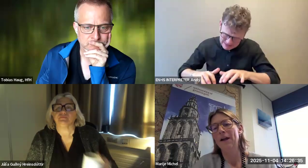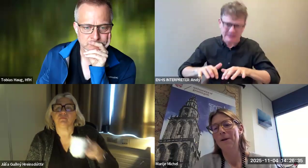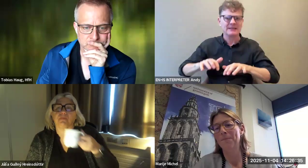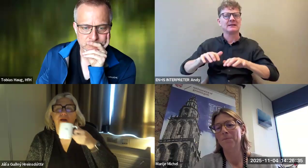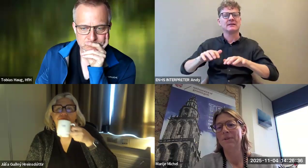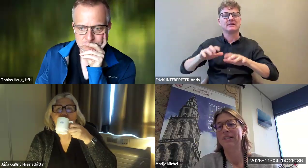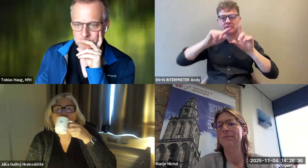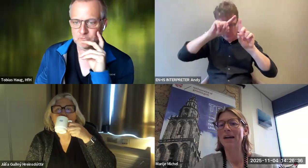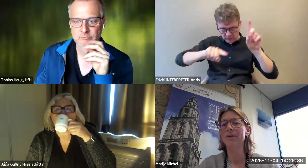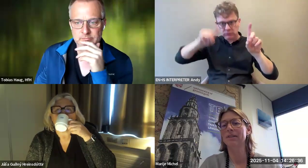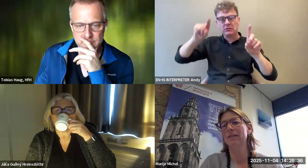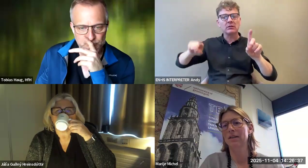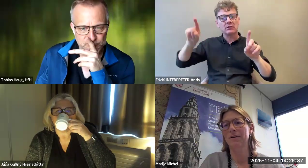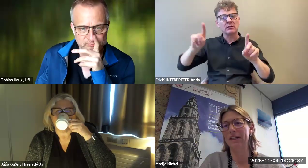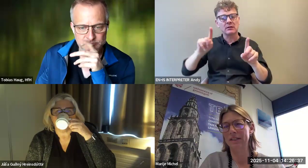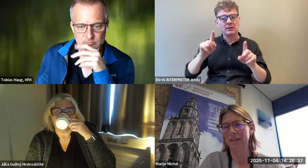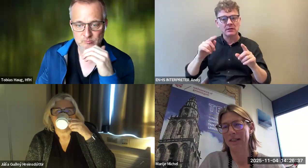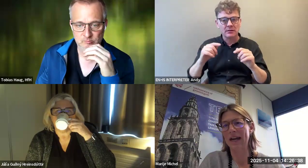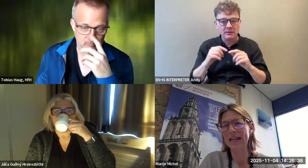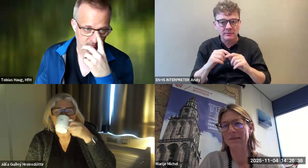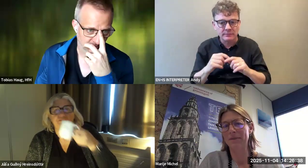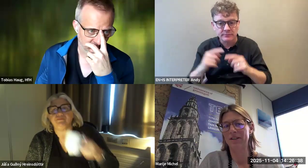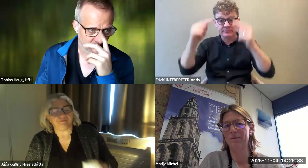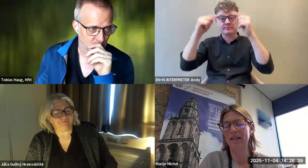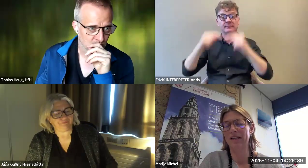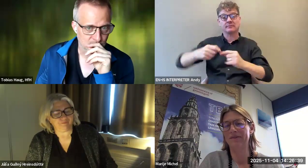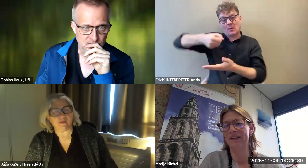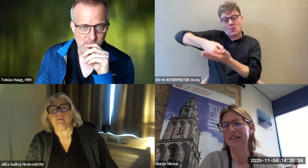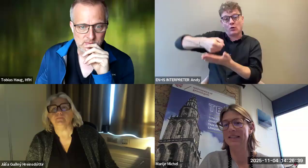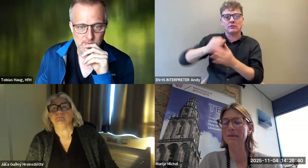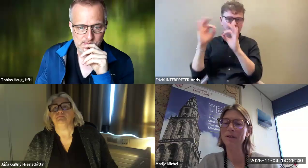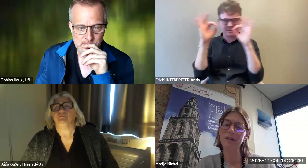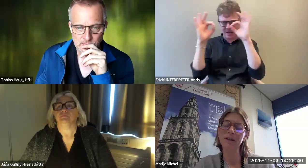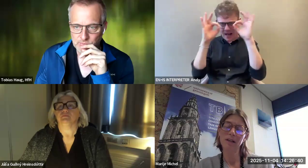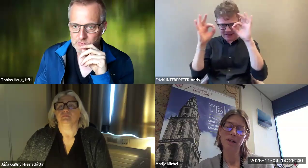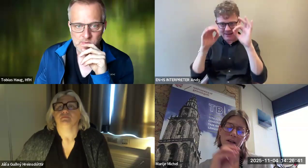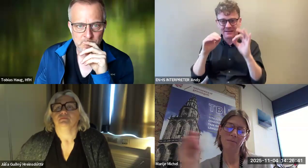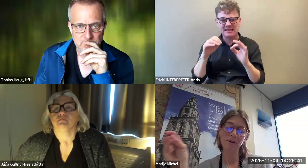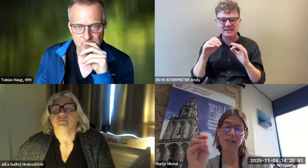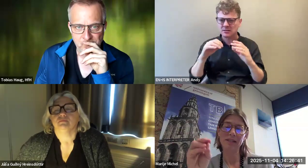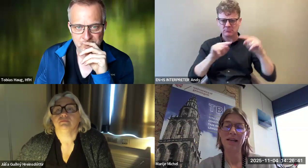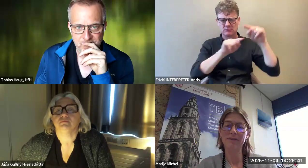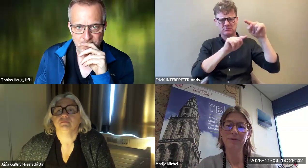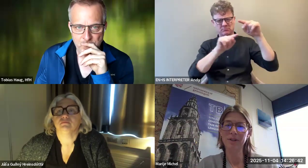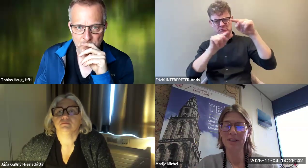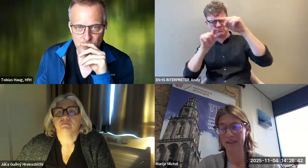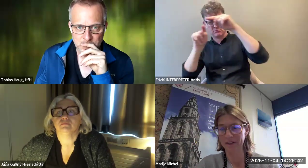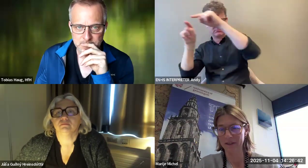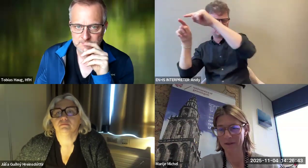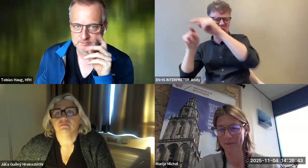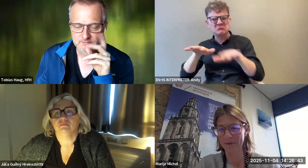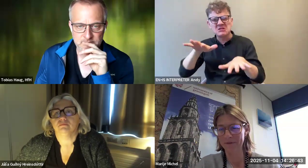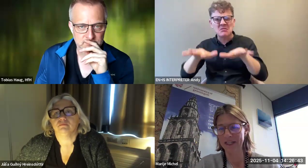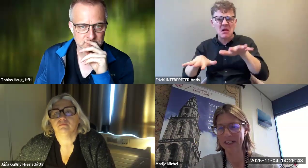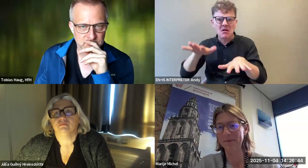down. But in the backward or in the eye gaze measures, we had a fairly similar process as for